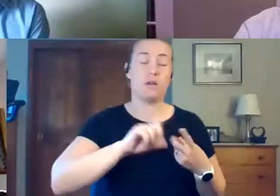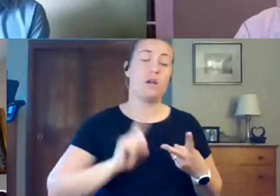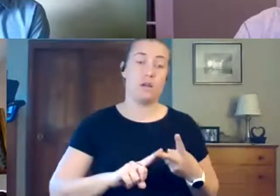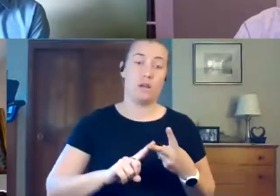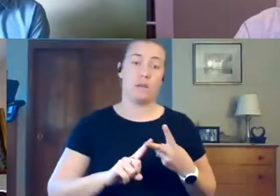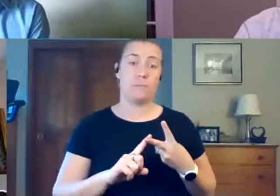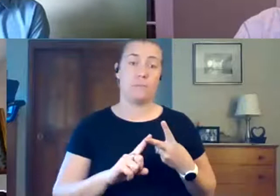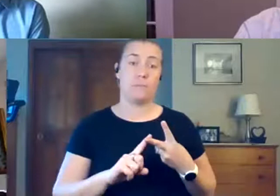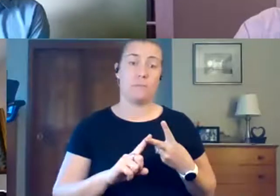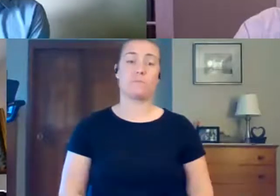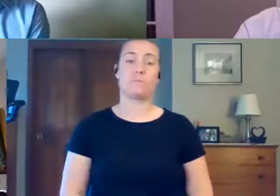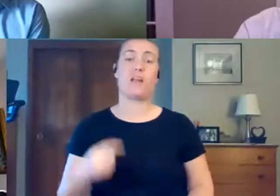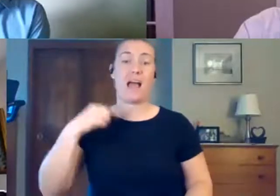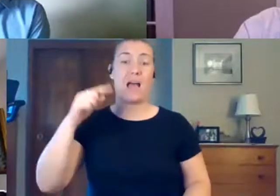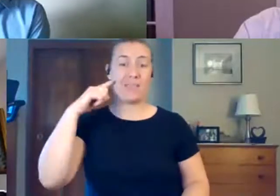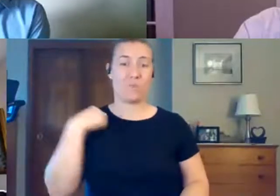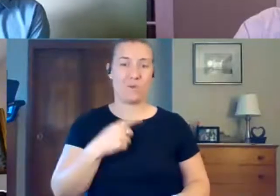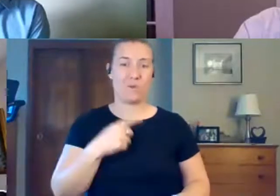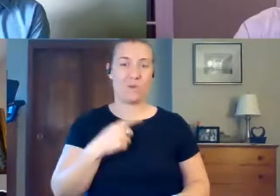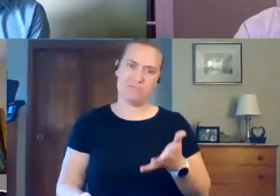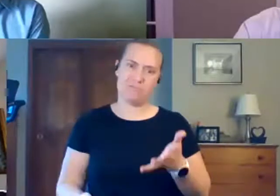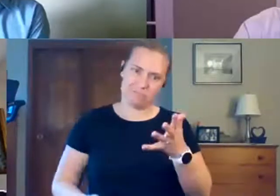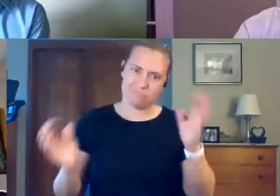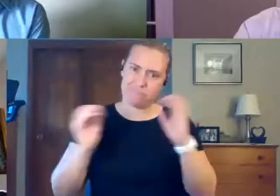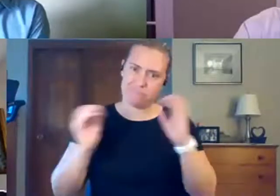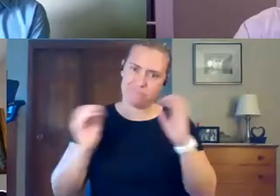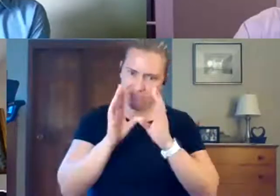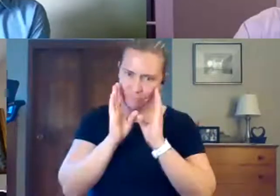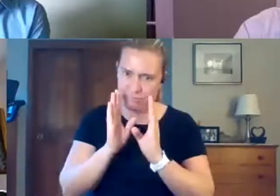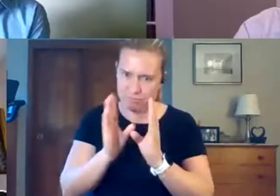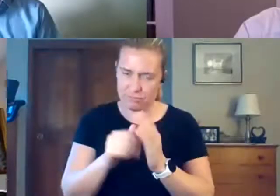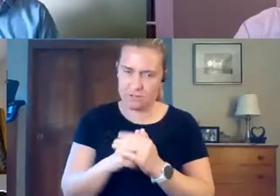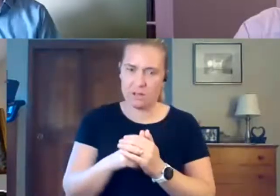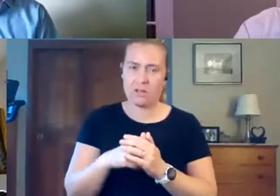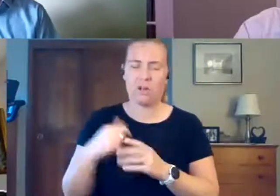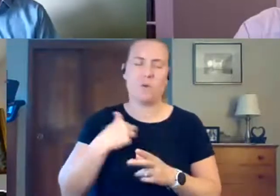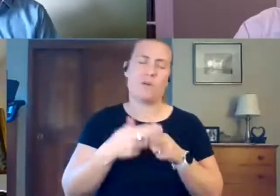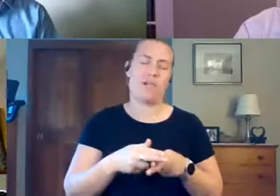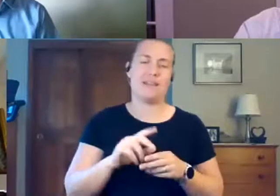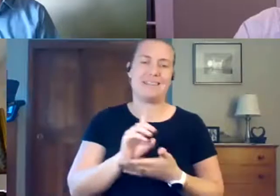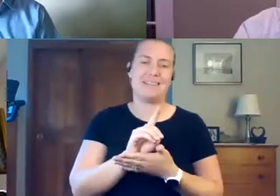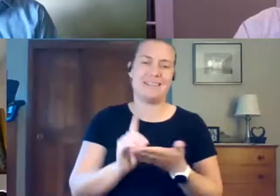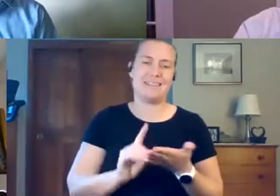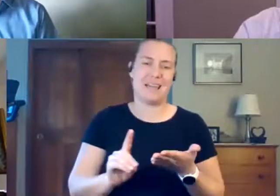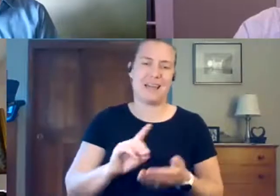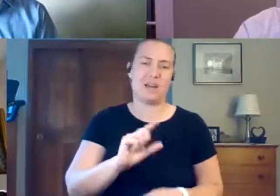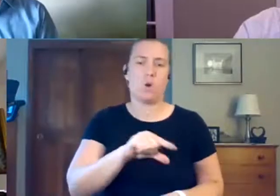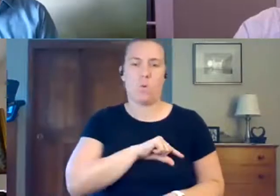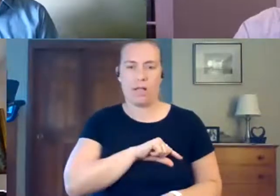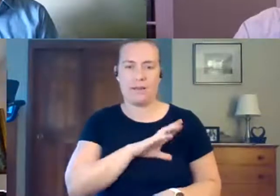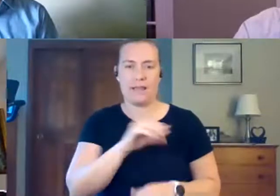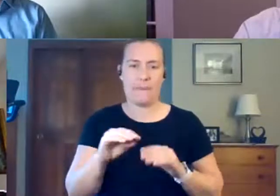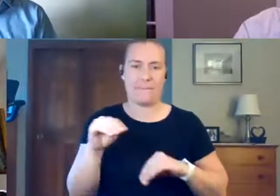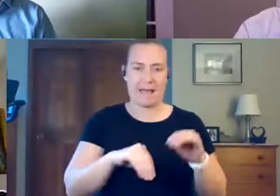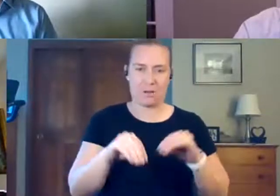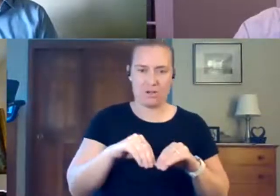pay nearly enough attention to, in the CFR, we call it design, quality, and packaging, but it's basically